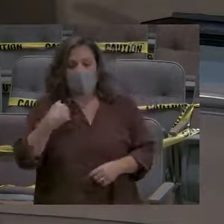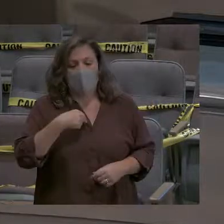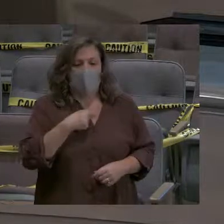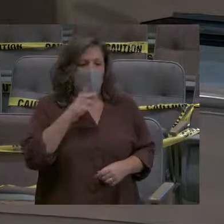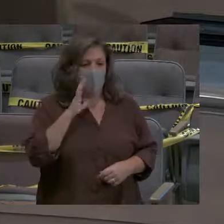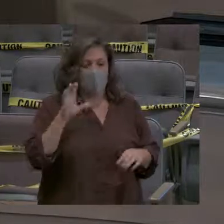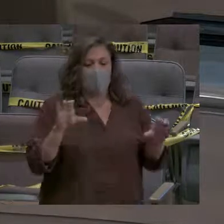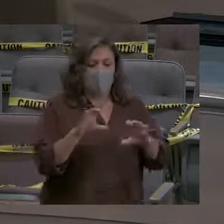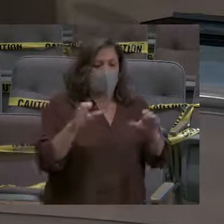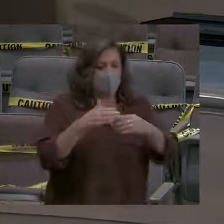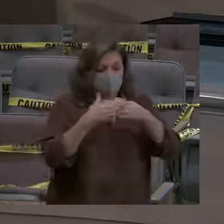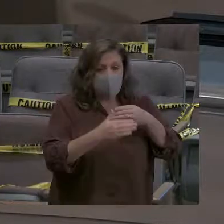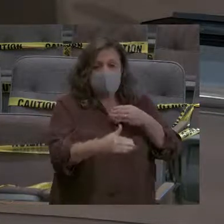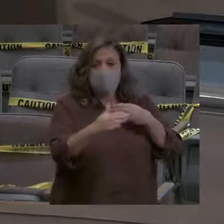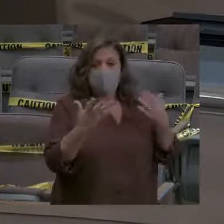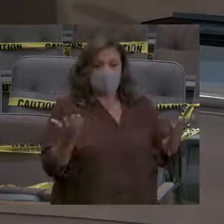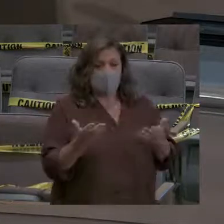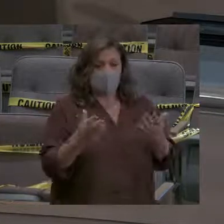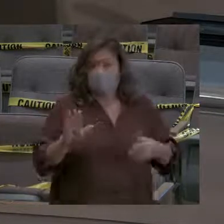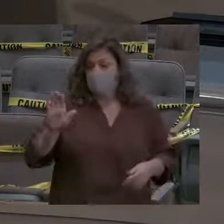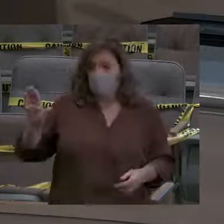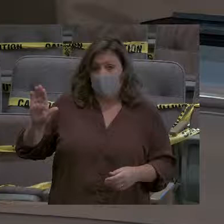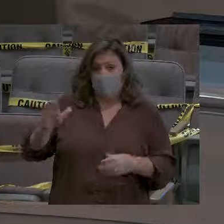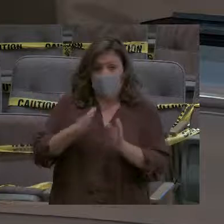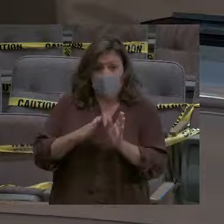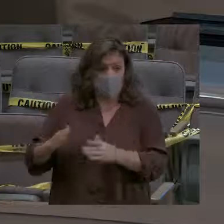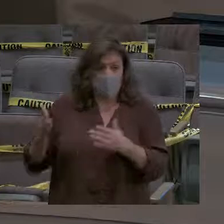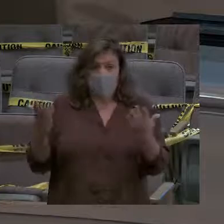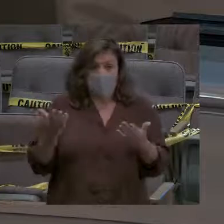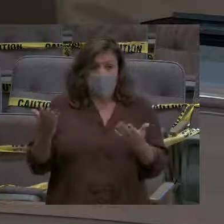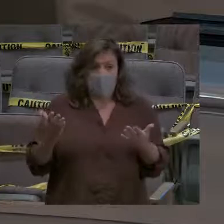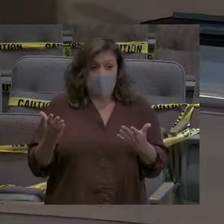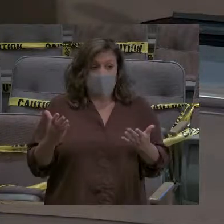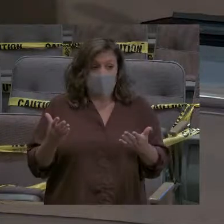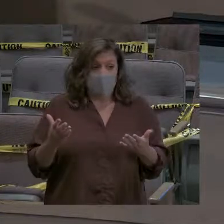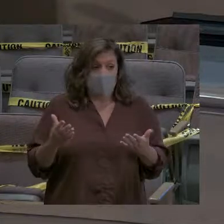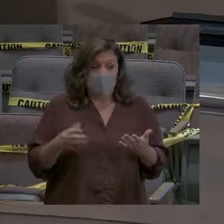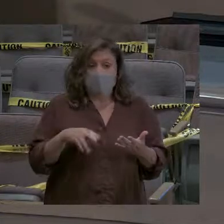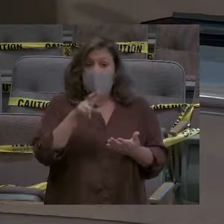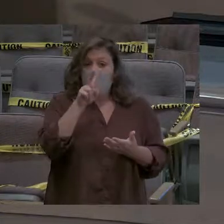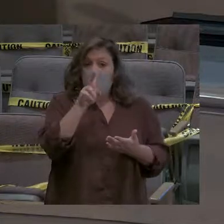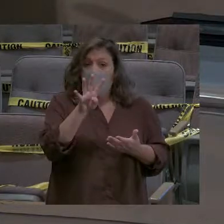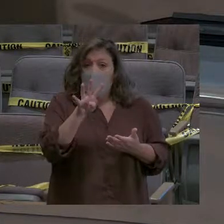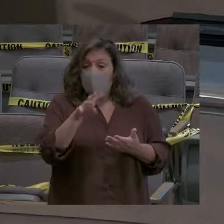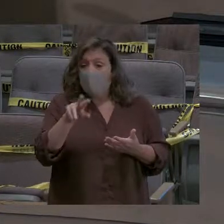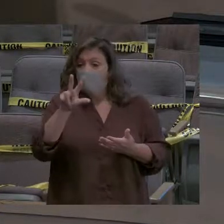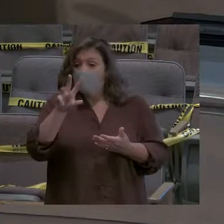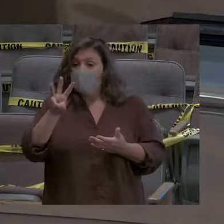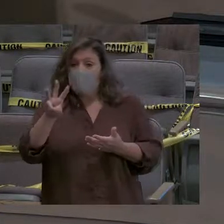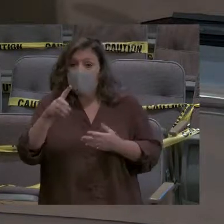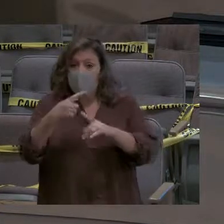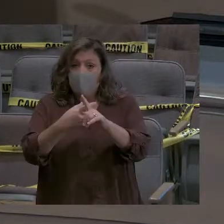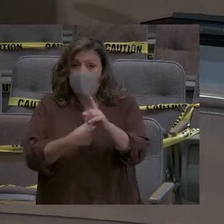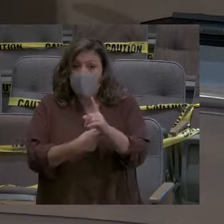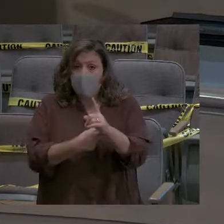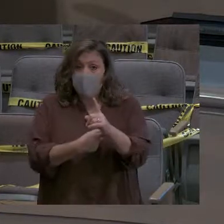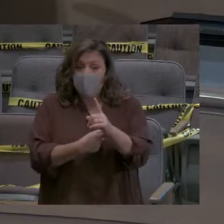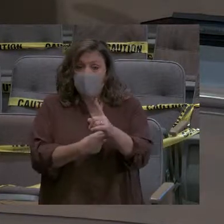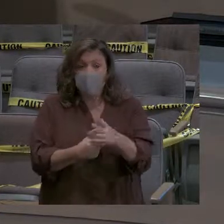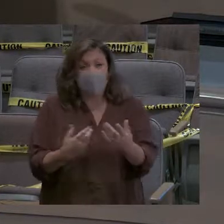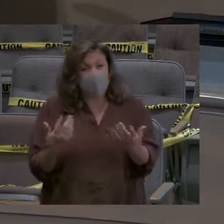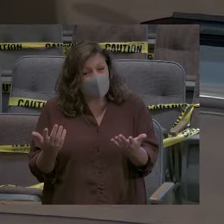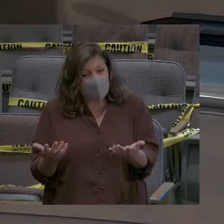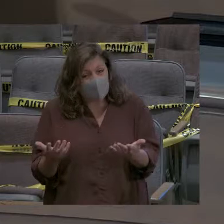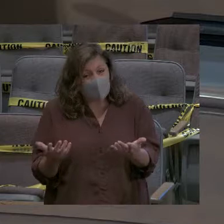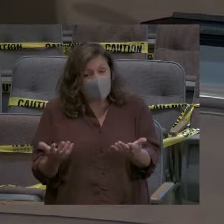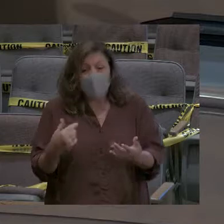on a forward-moving basis, and their plans are, for 24, 36 months out. I don't know if a vaccine